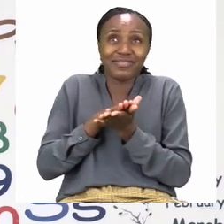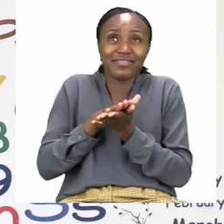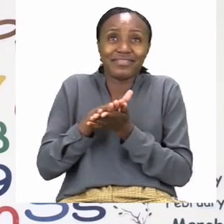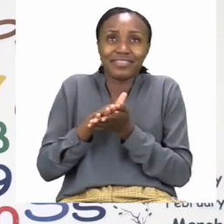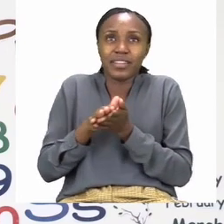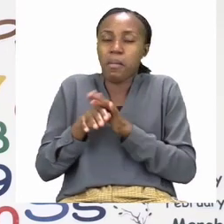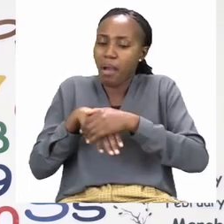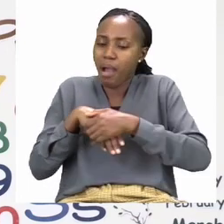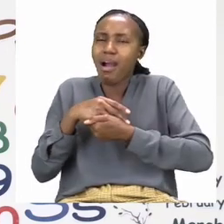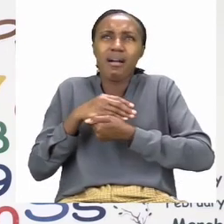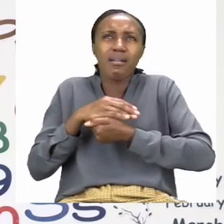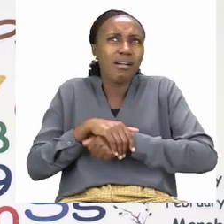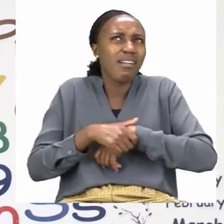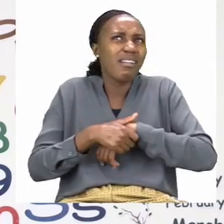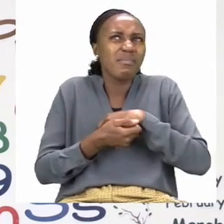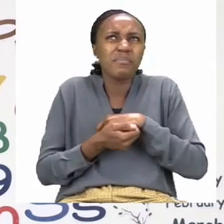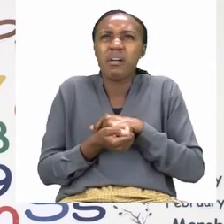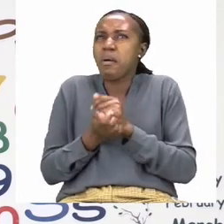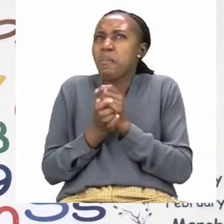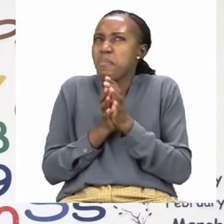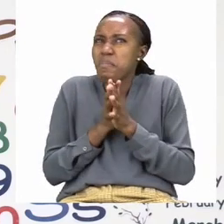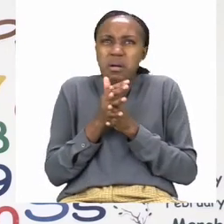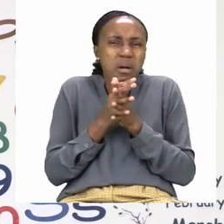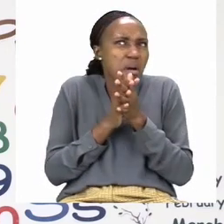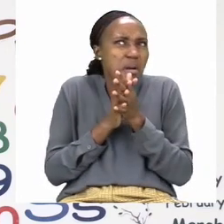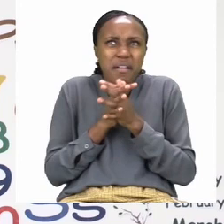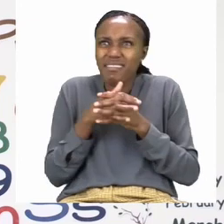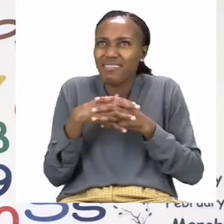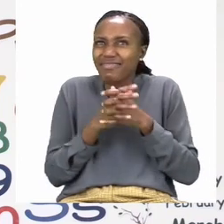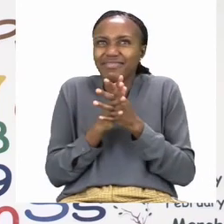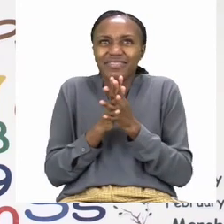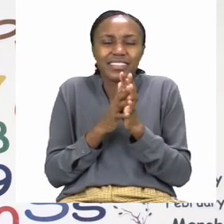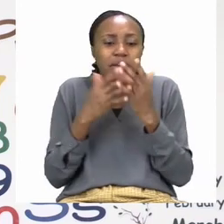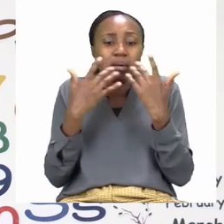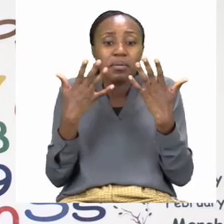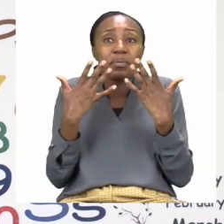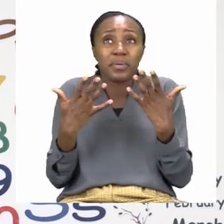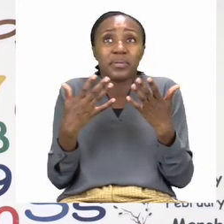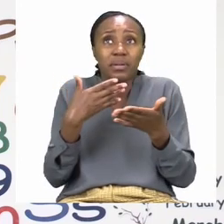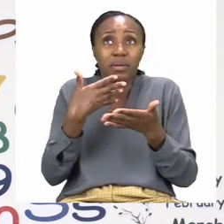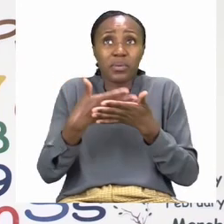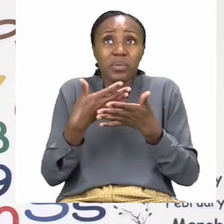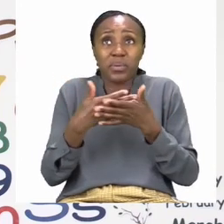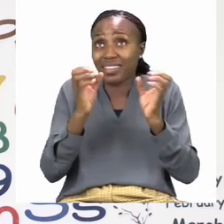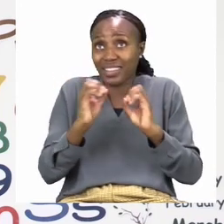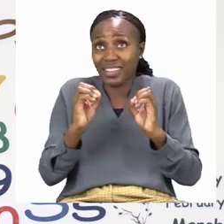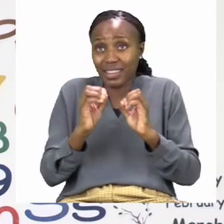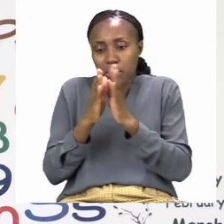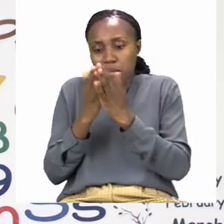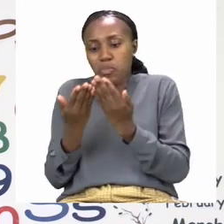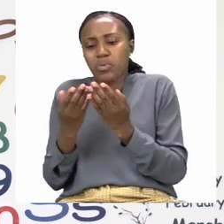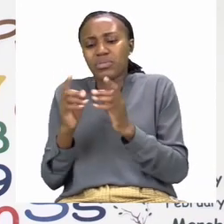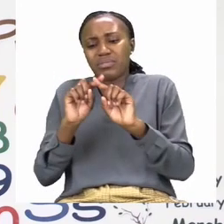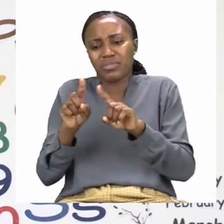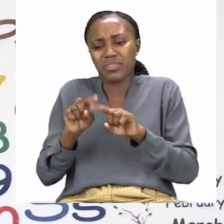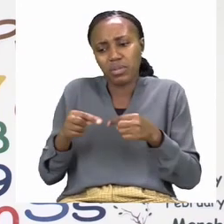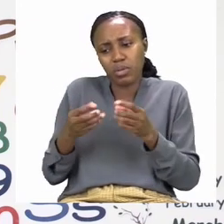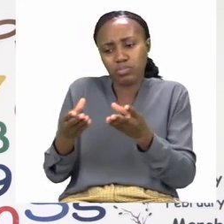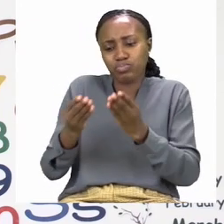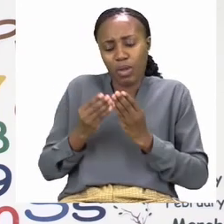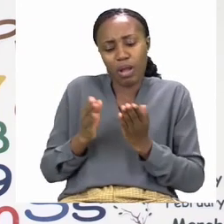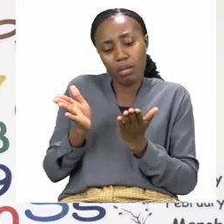make sure we rub it in, and then we wait for our hands to dry before we touch